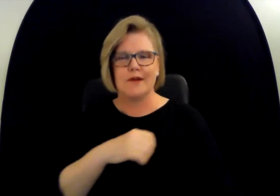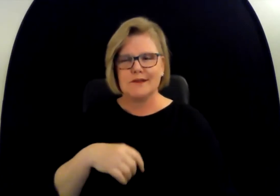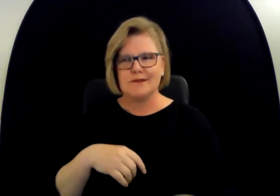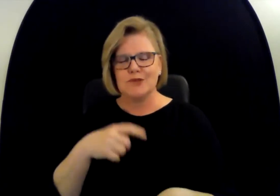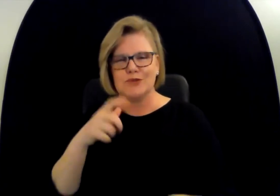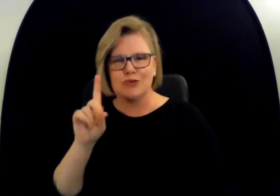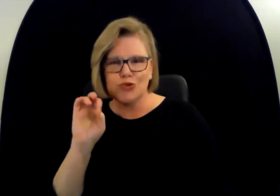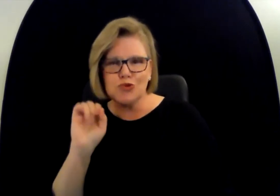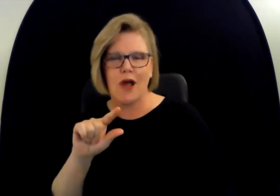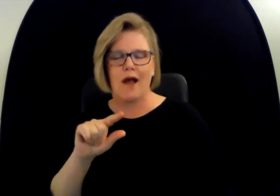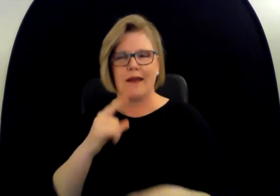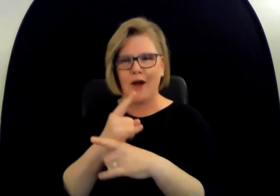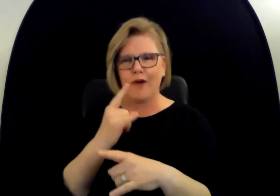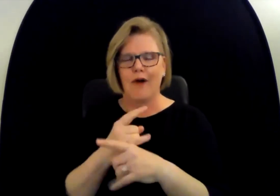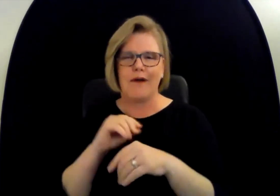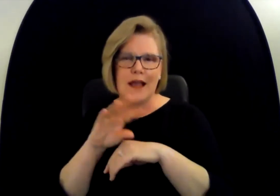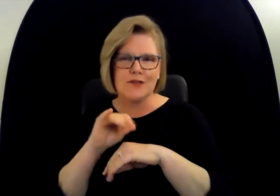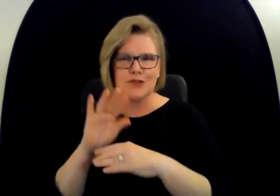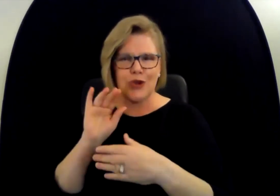the efforts in harm reduction.